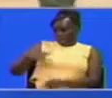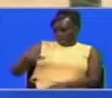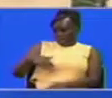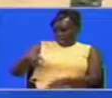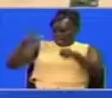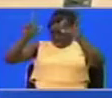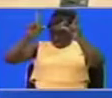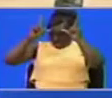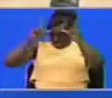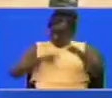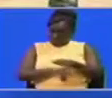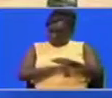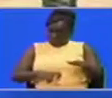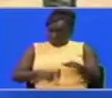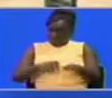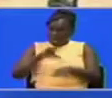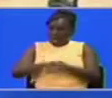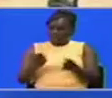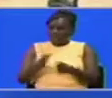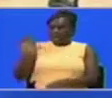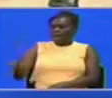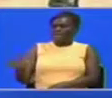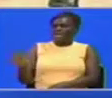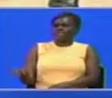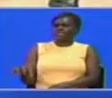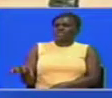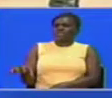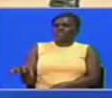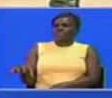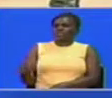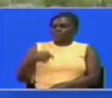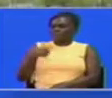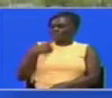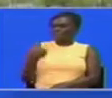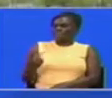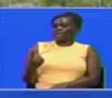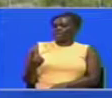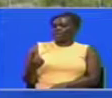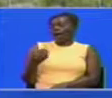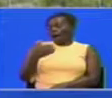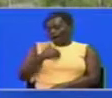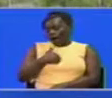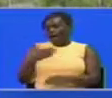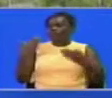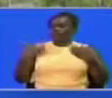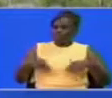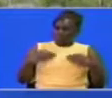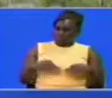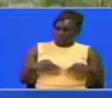some animals were recovered in an auction in Laikipia. So I can say there are people